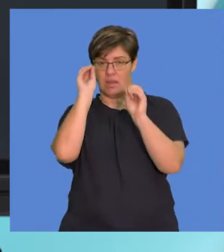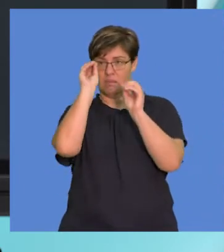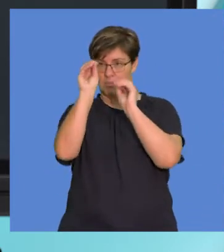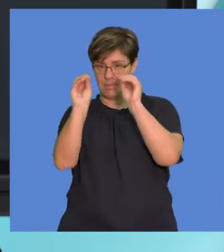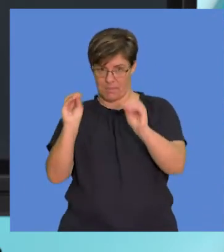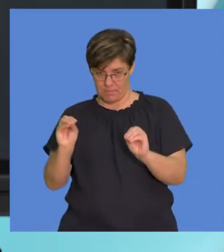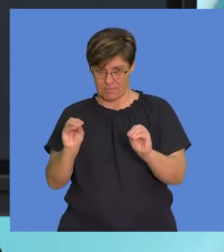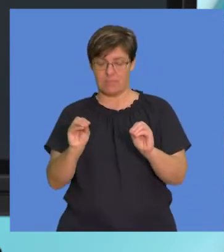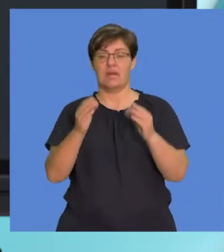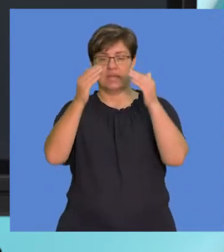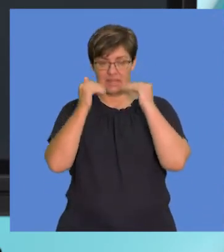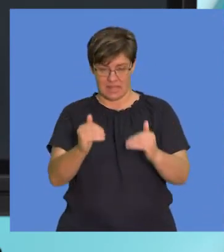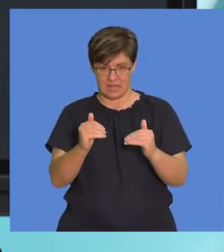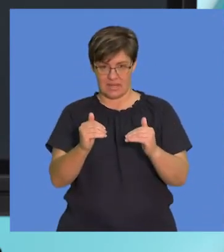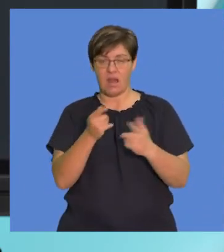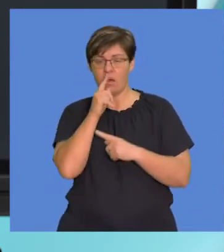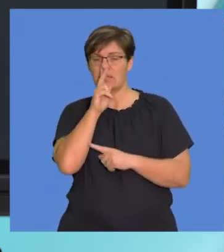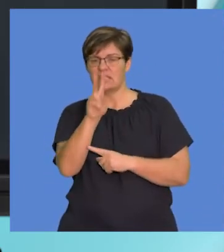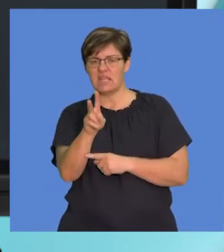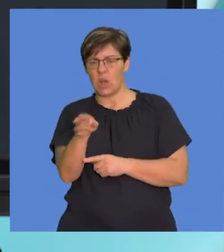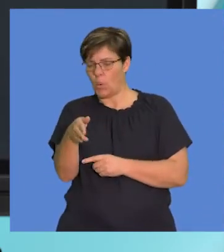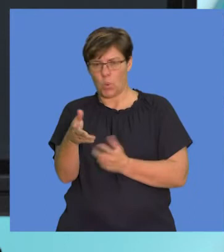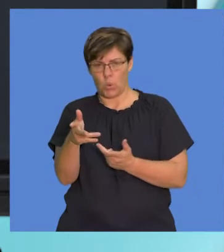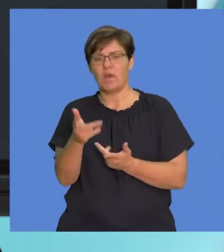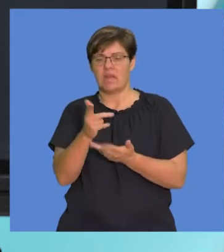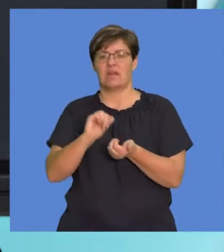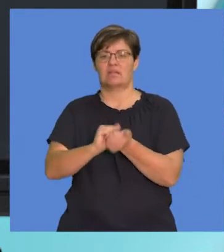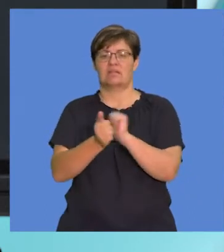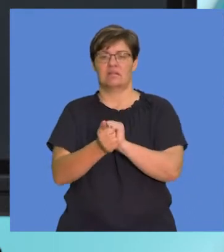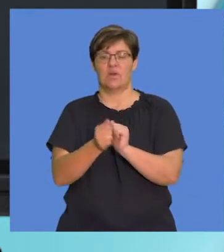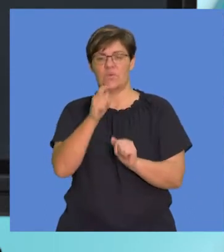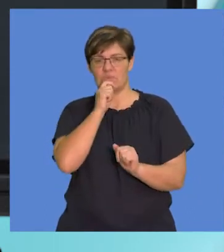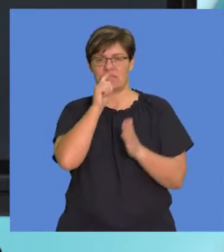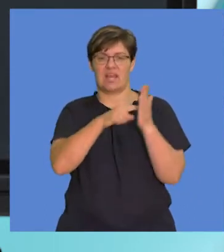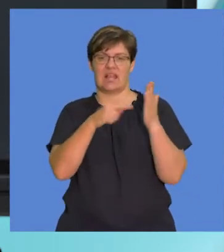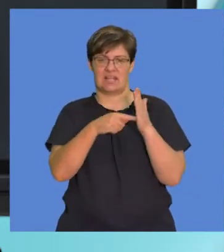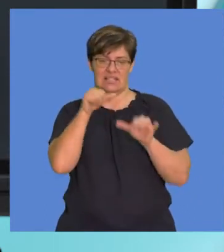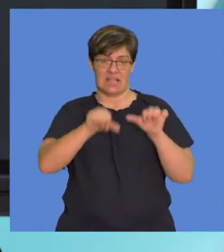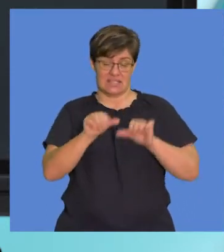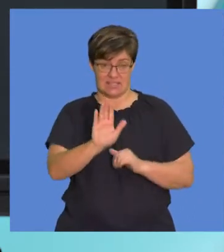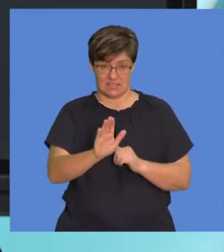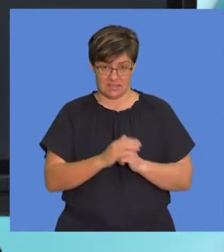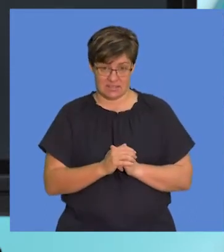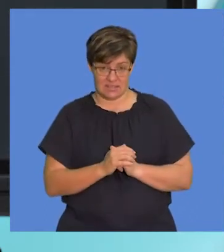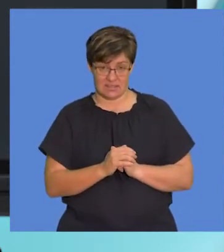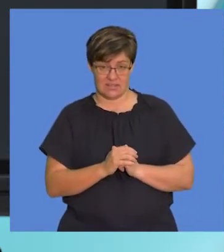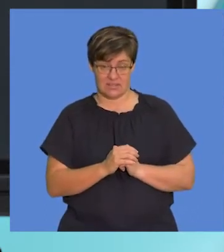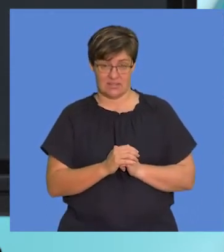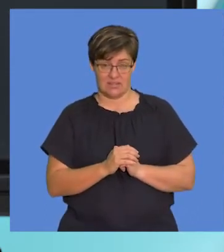doing the substitution, and then do the, the calculation using a scientific calculator. Make sure that,